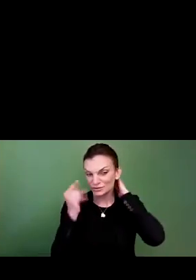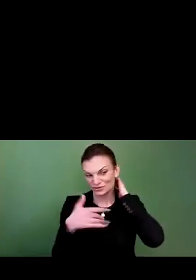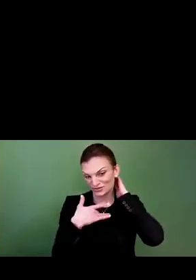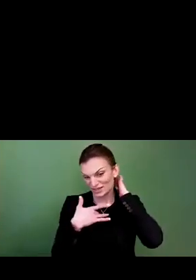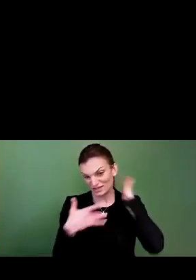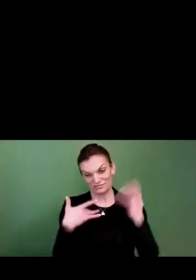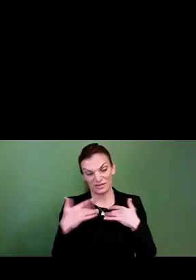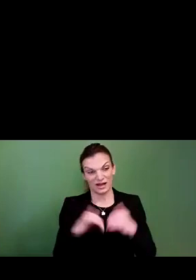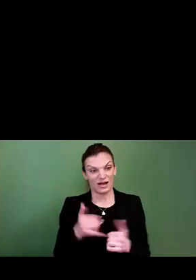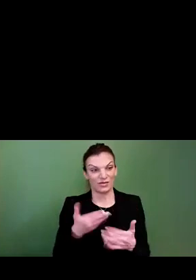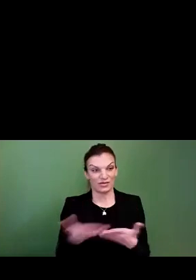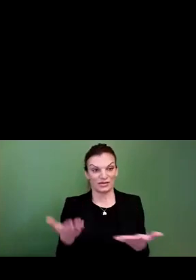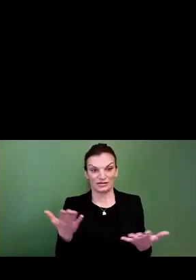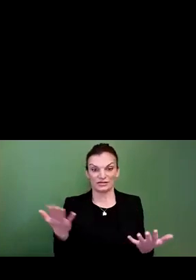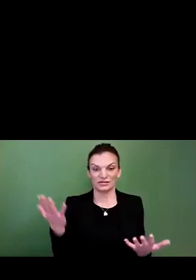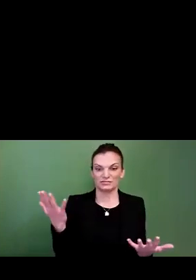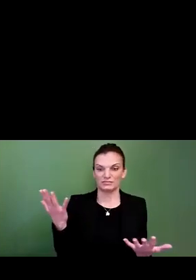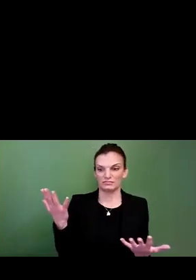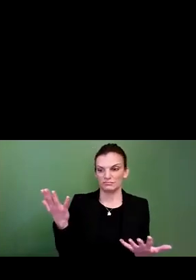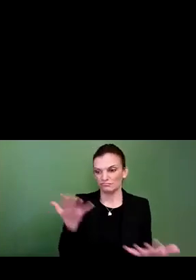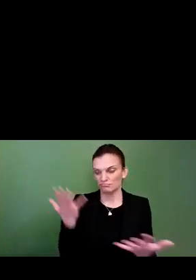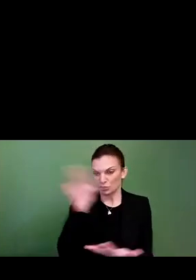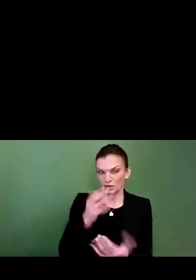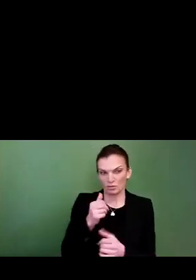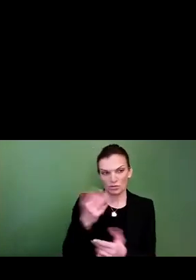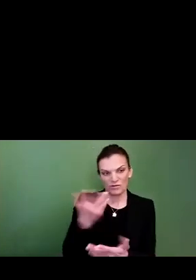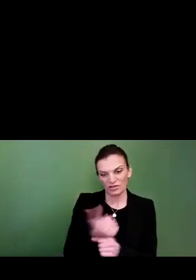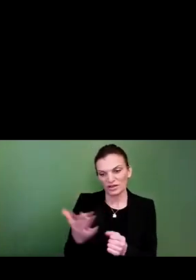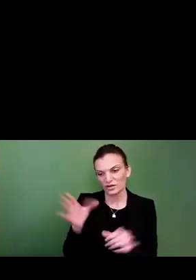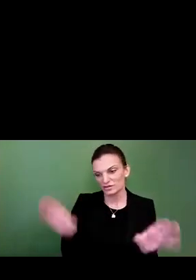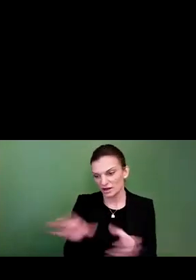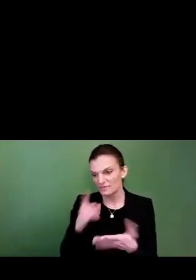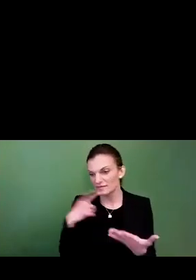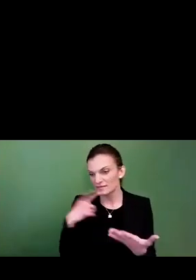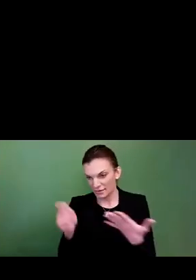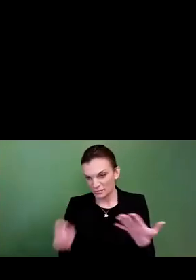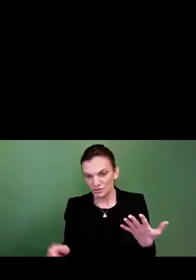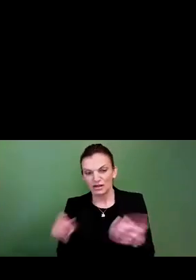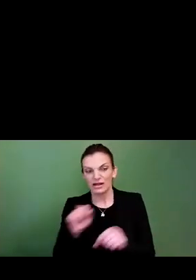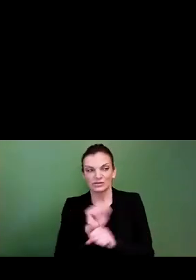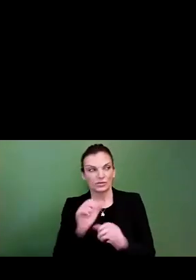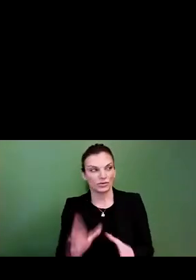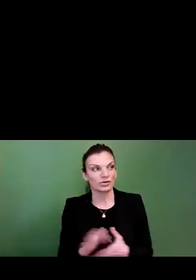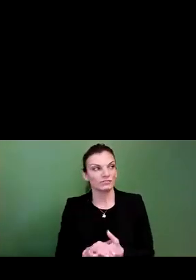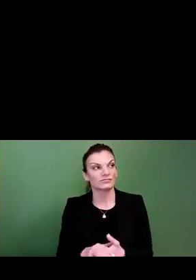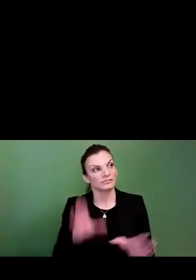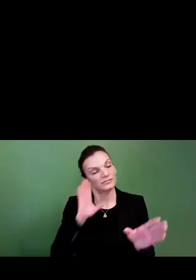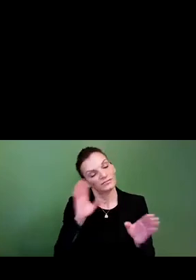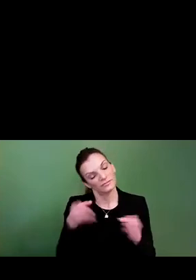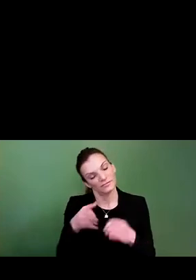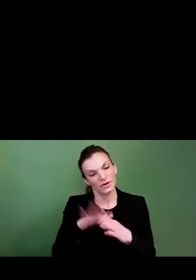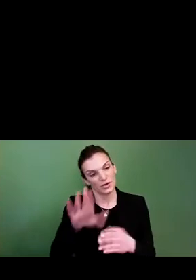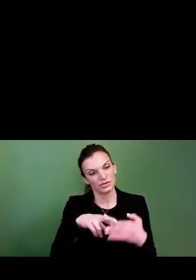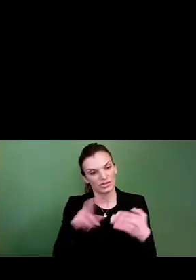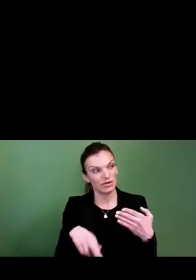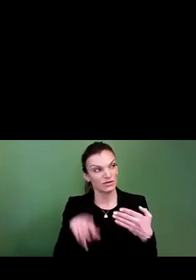might look, keep track of your wins, everything you've accomplished as a hybrid worker. By focusing on your results, you'll